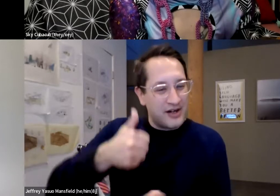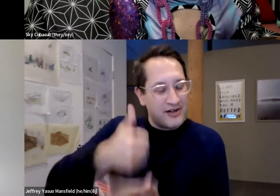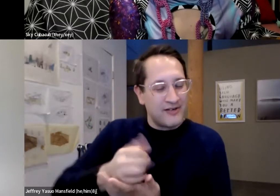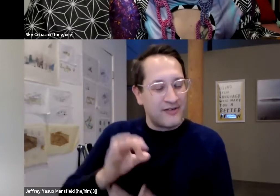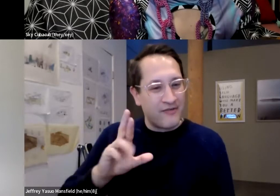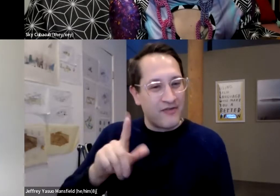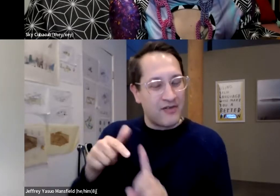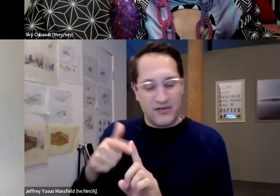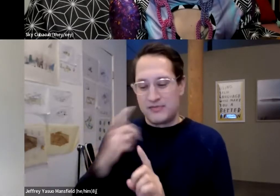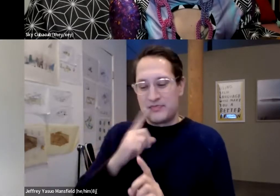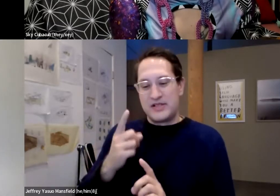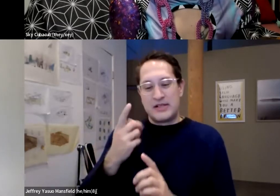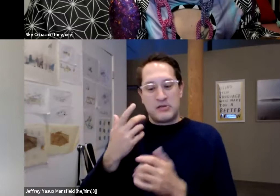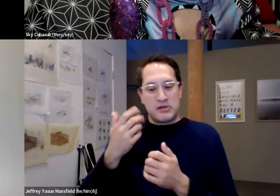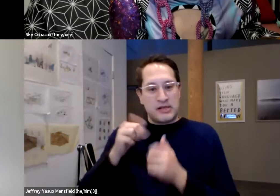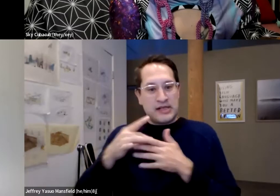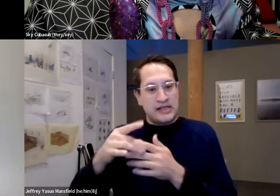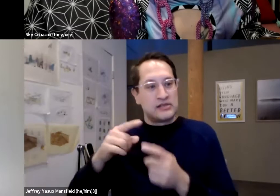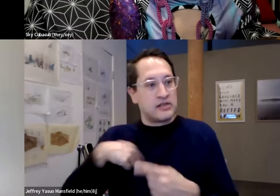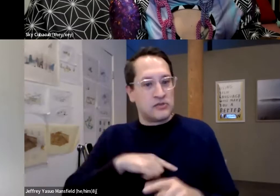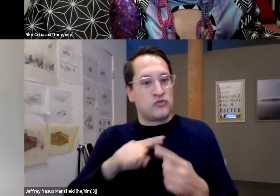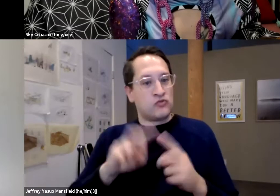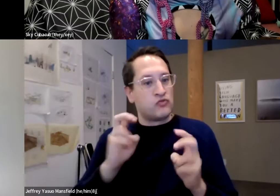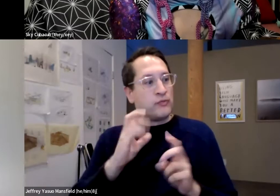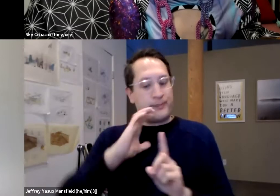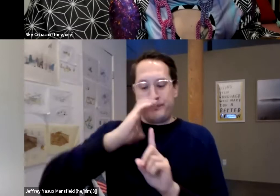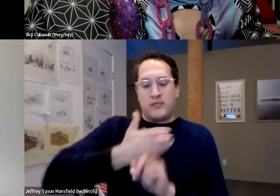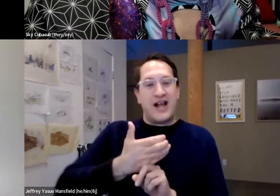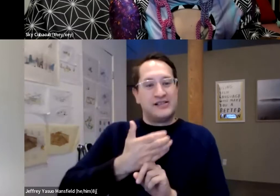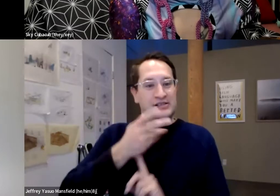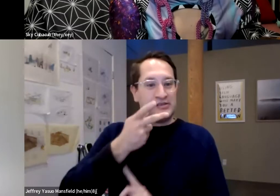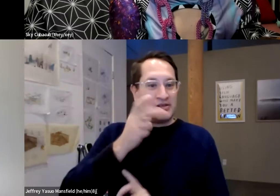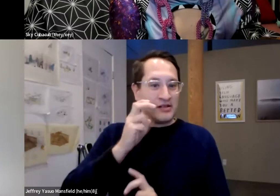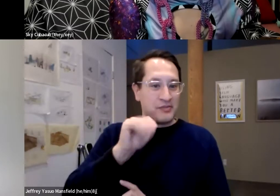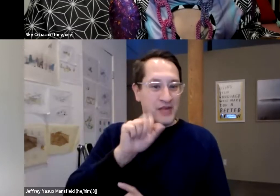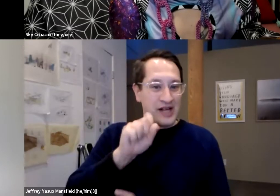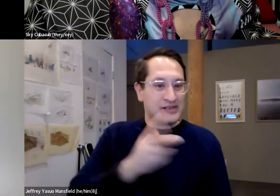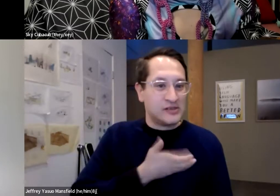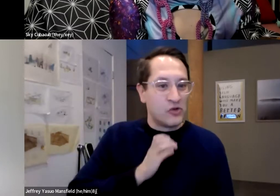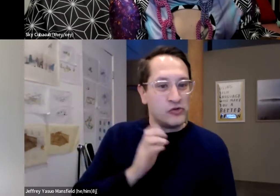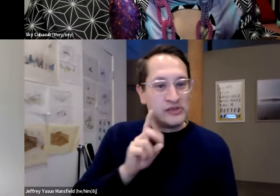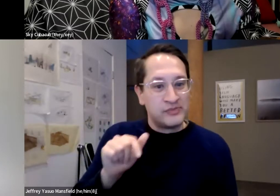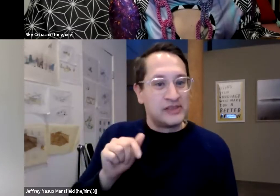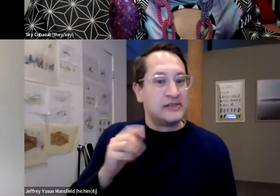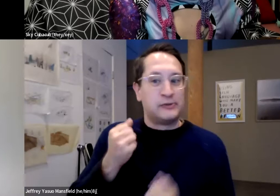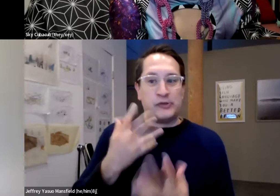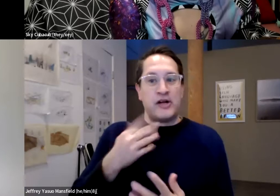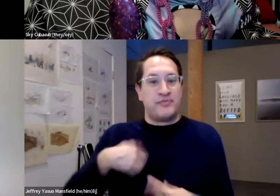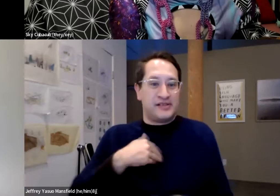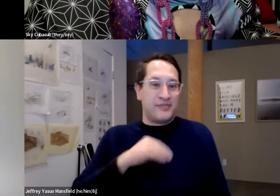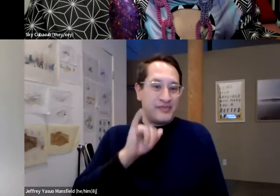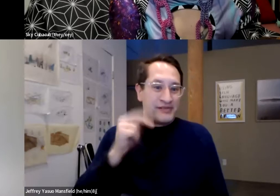more damaging than helpful. I'd say it leads us to mask